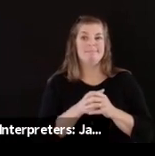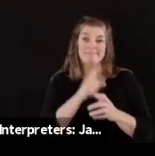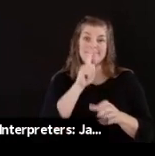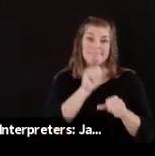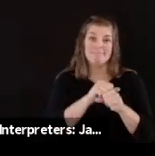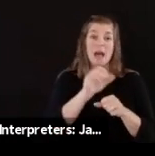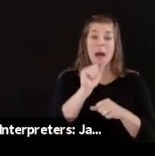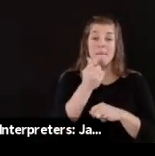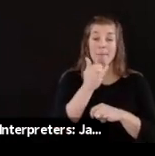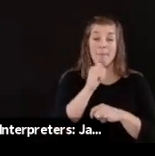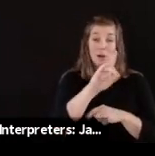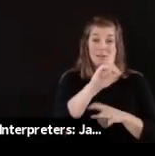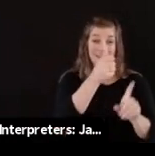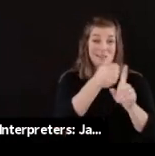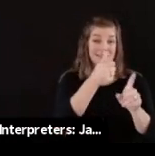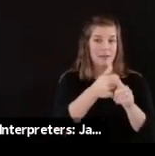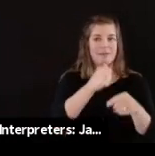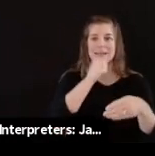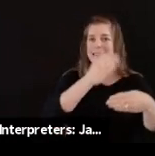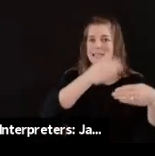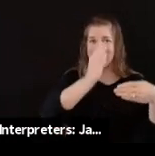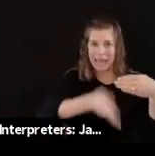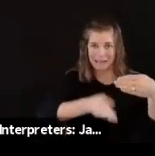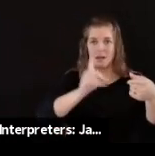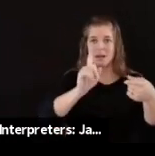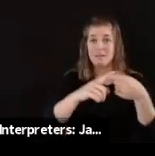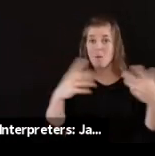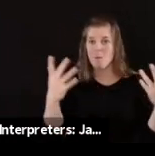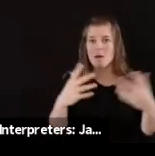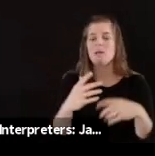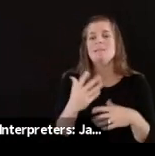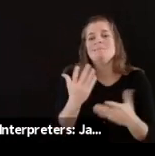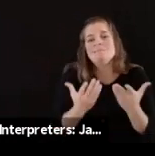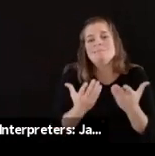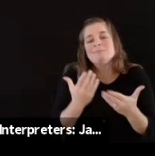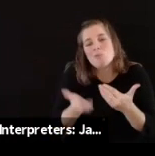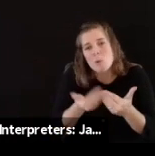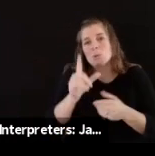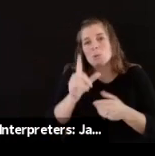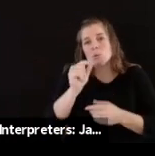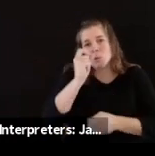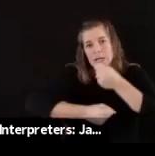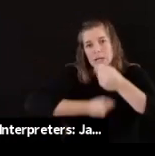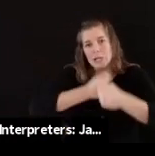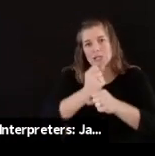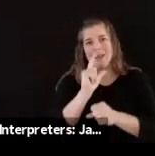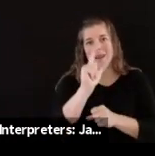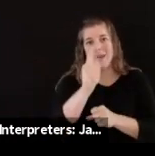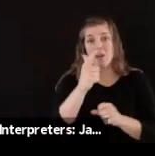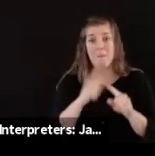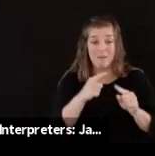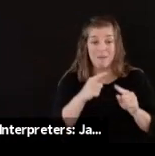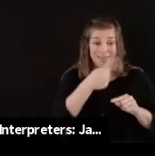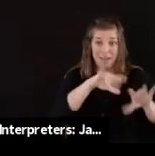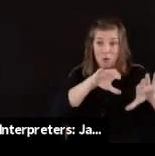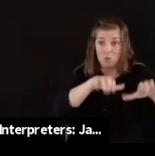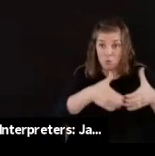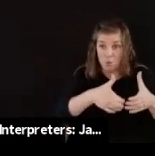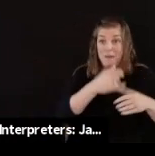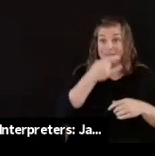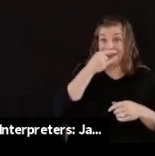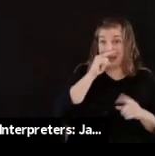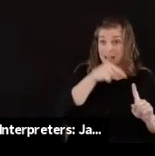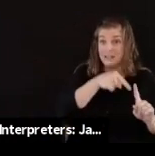Apartheid itself didn't end until almost 20 years later. But the activism of those kids in Soweto